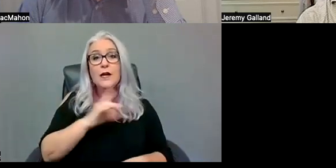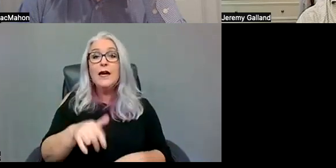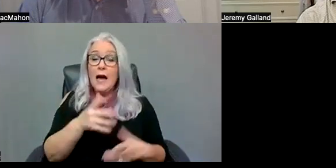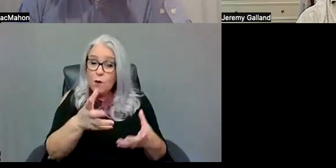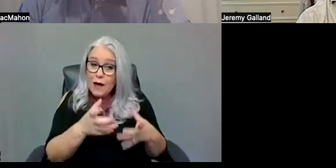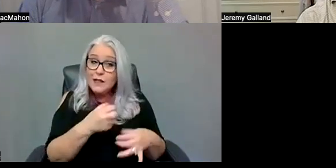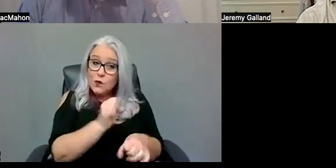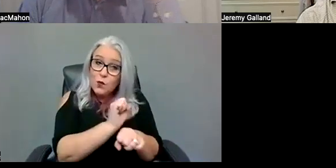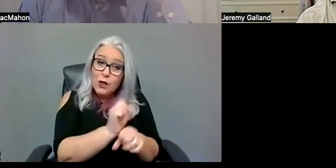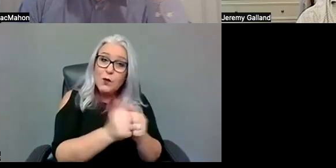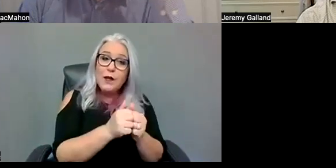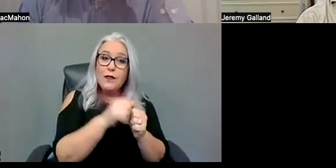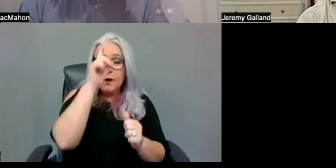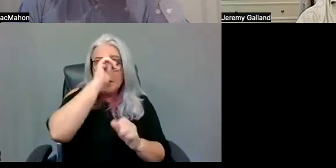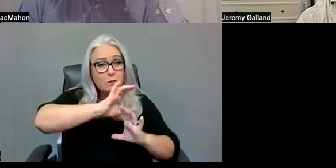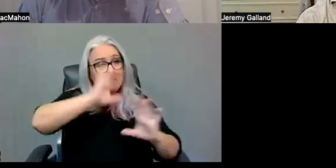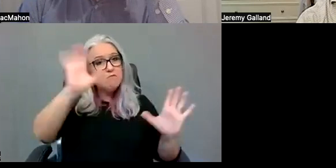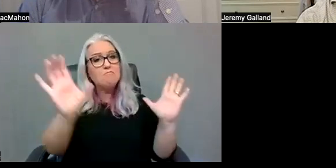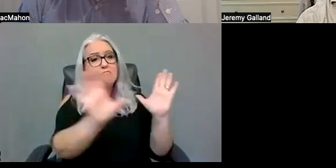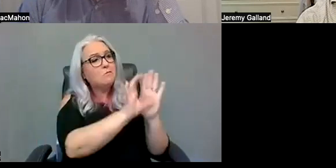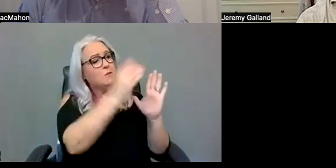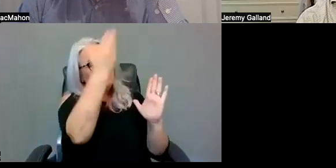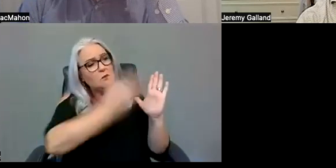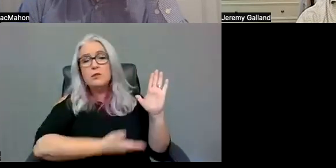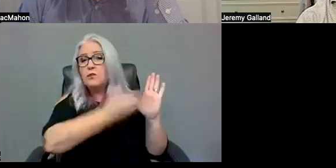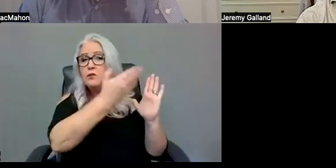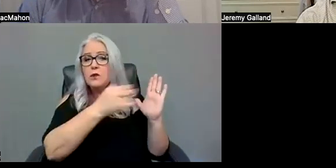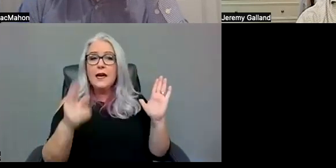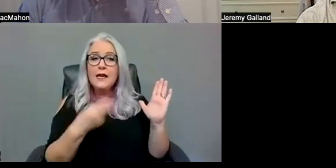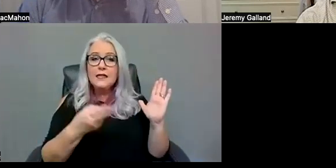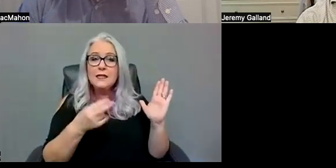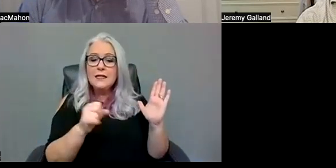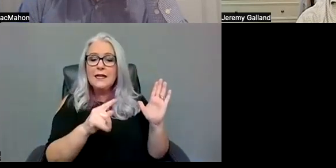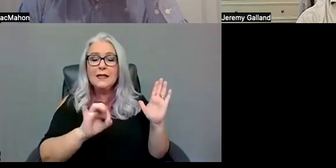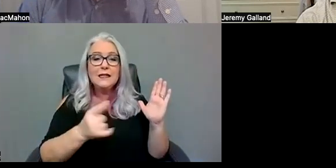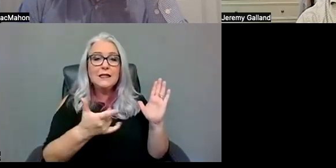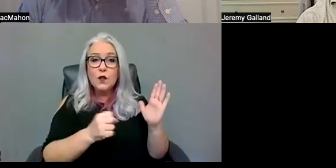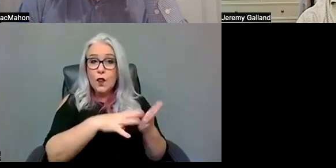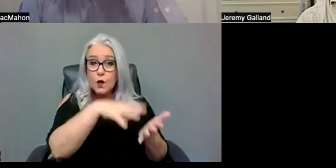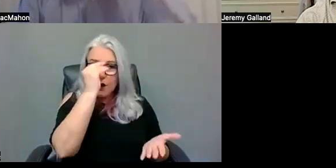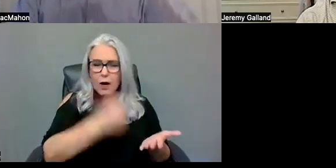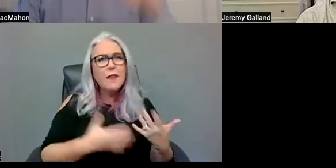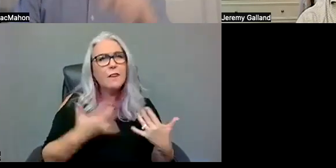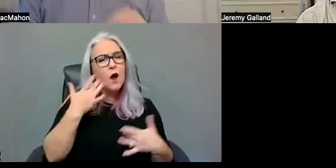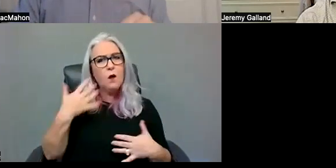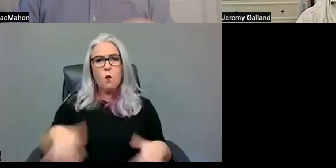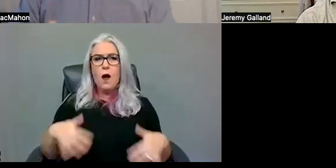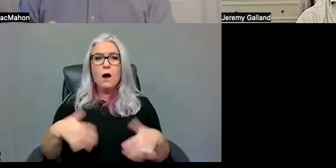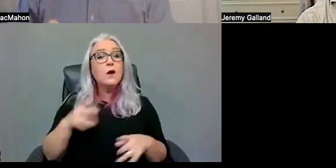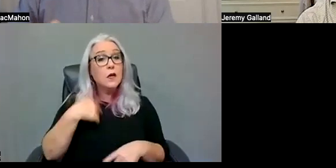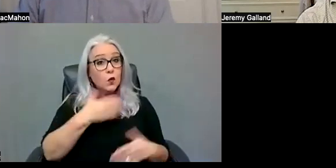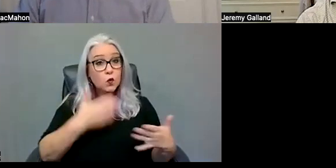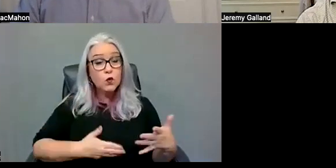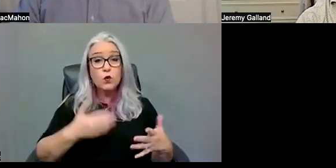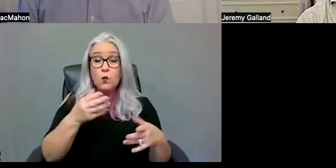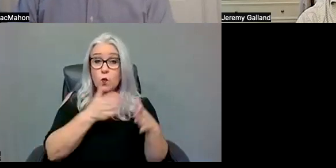Hastings Learner. I felt like it was new and exciting and just a wonderful window into how do we think about the district, where